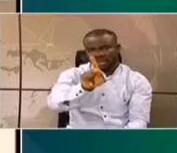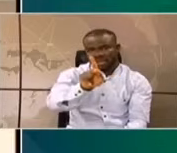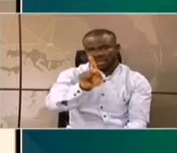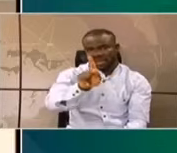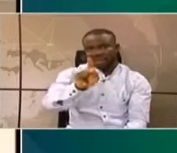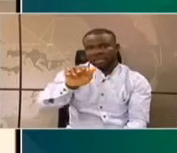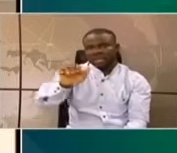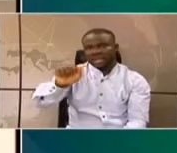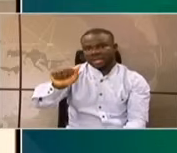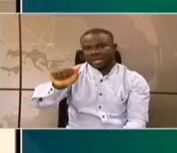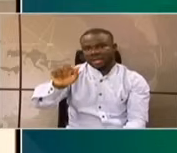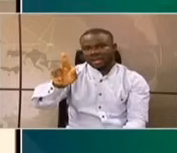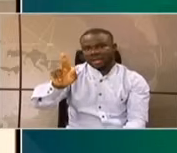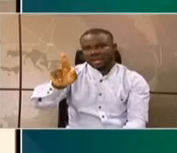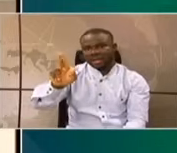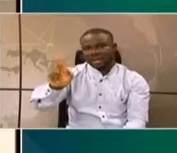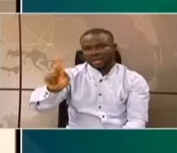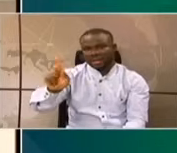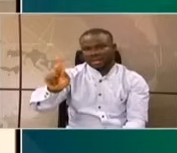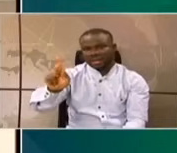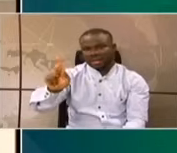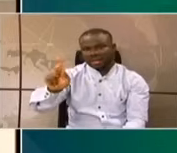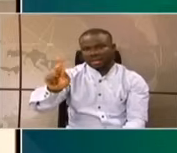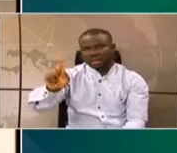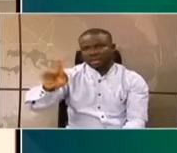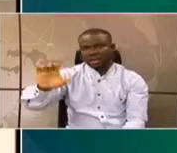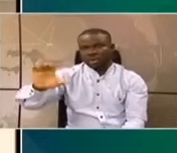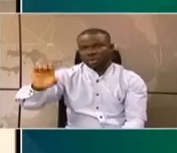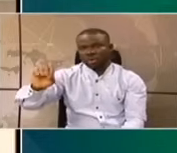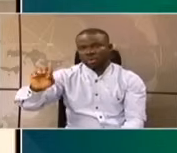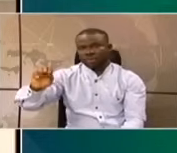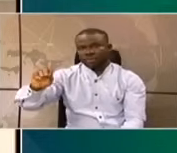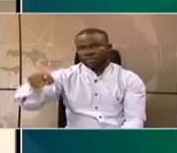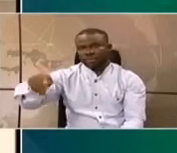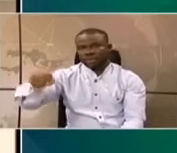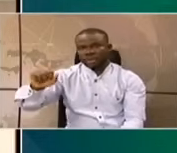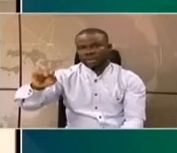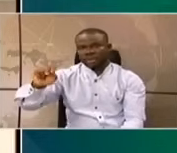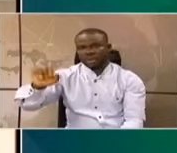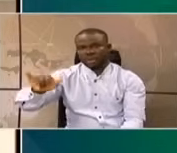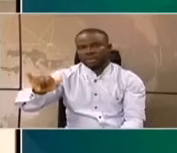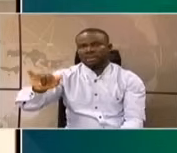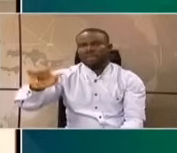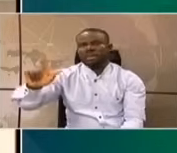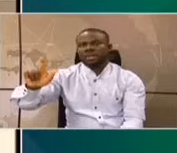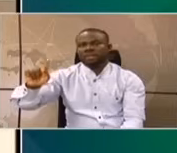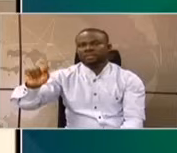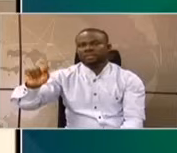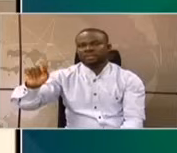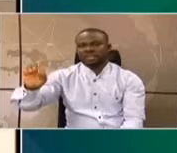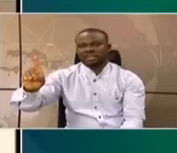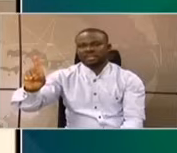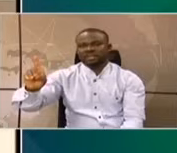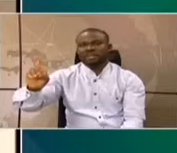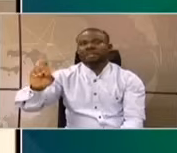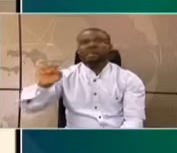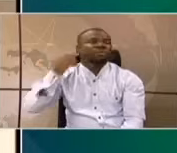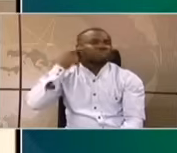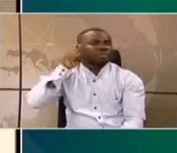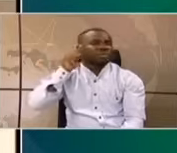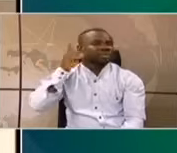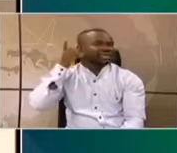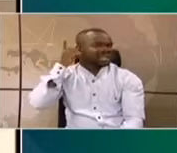Ark ARK Company Limited. Gold and diamond